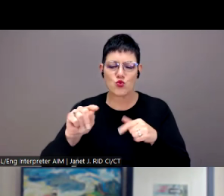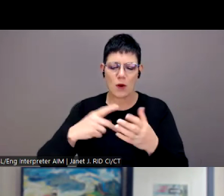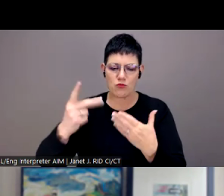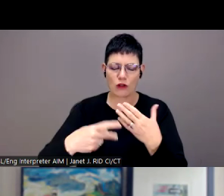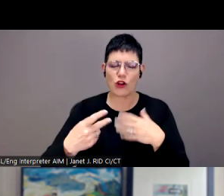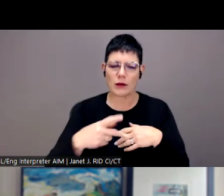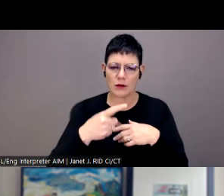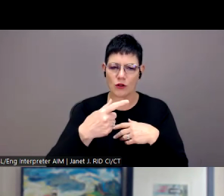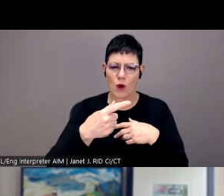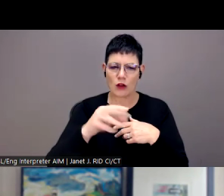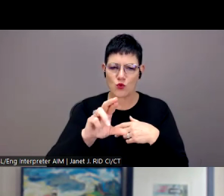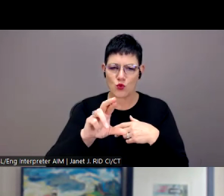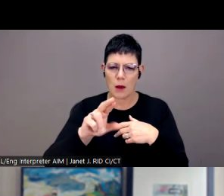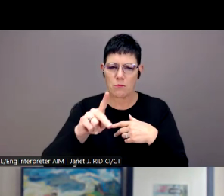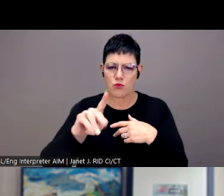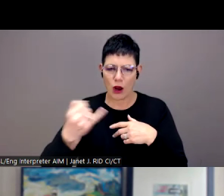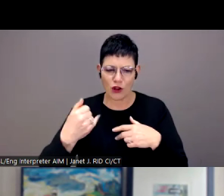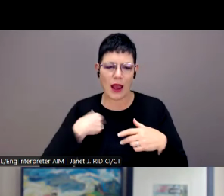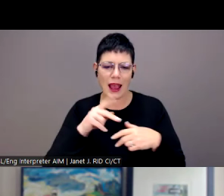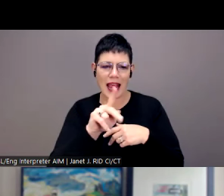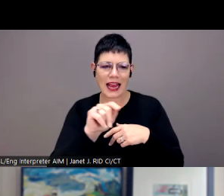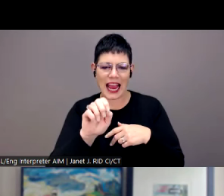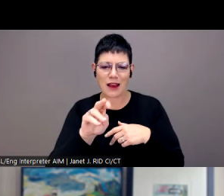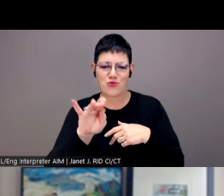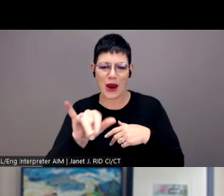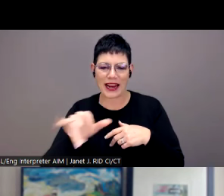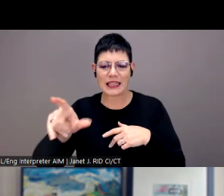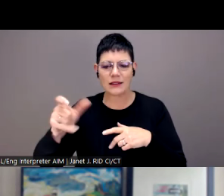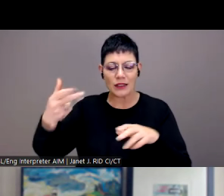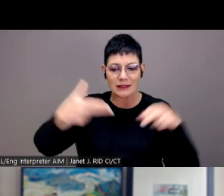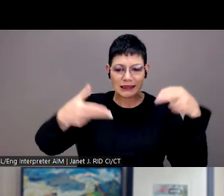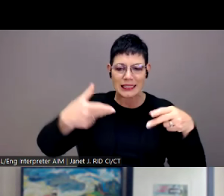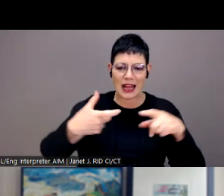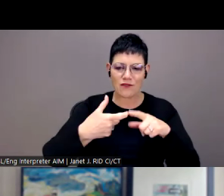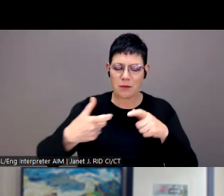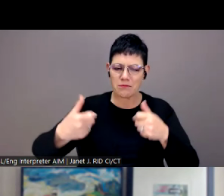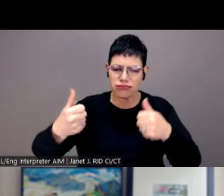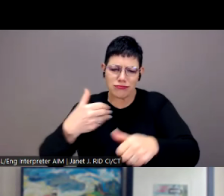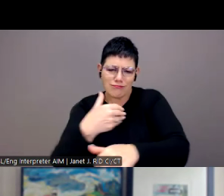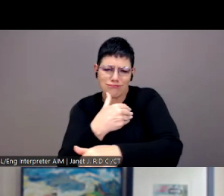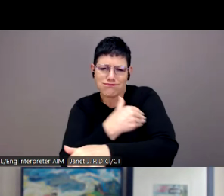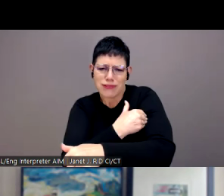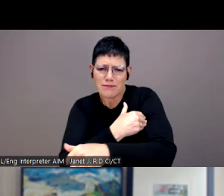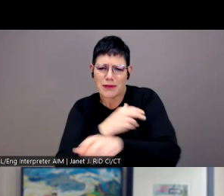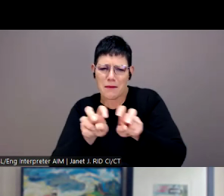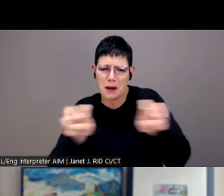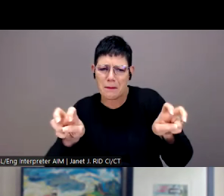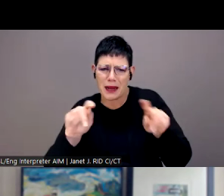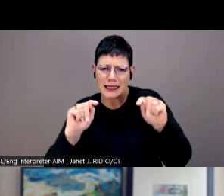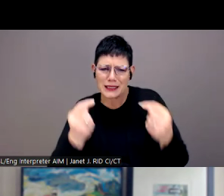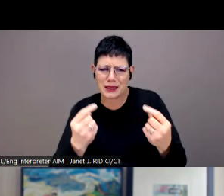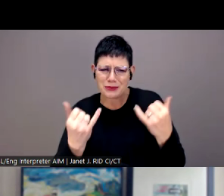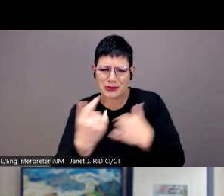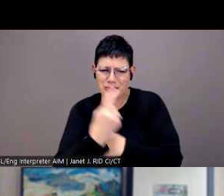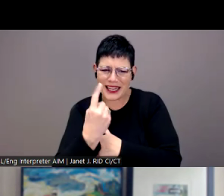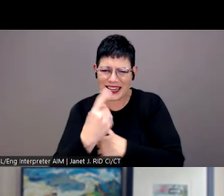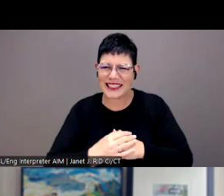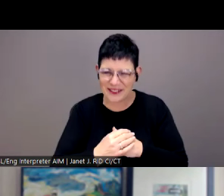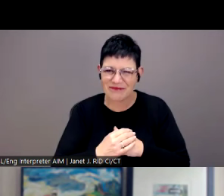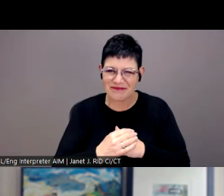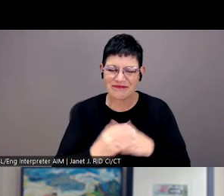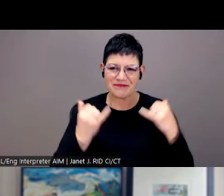Kate Brady, and I'm joined by a very mighty Grassroots Project team today.